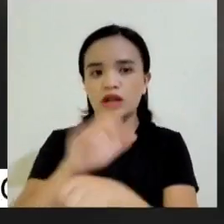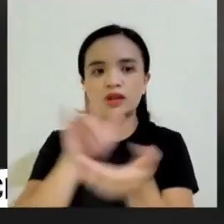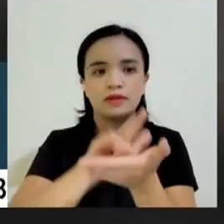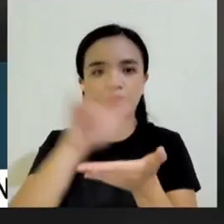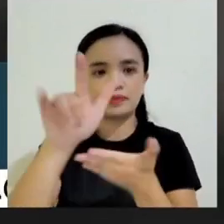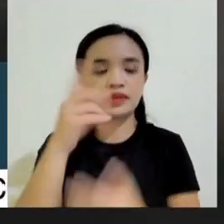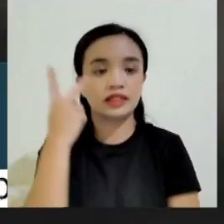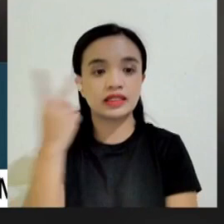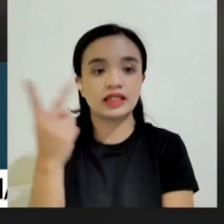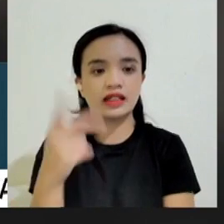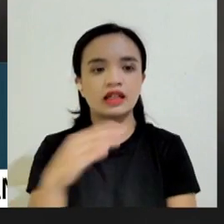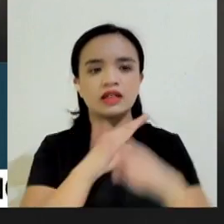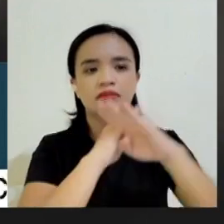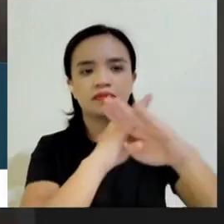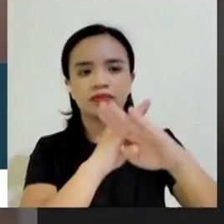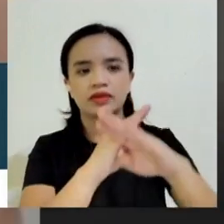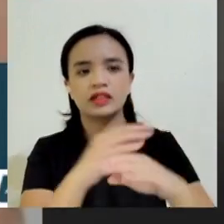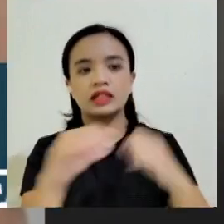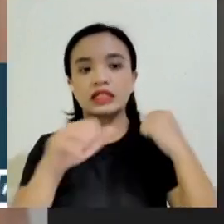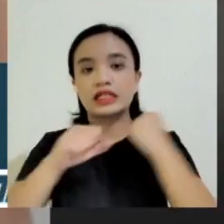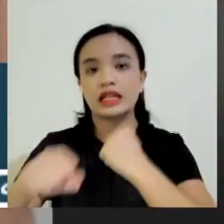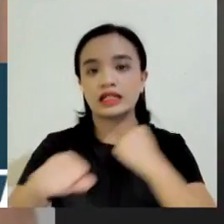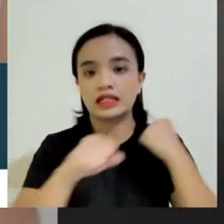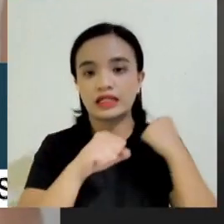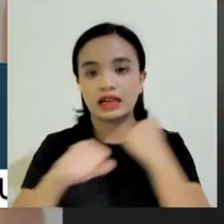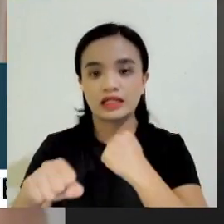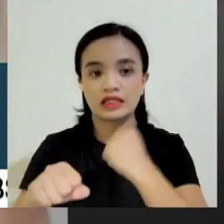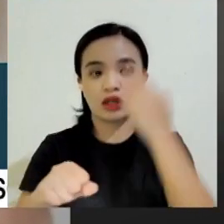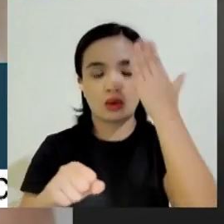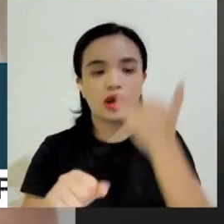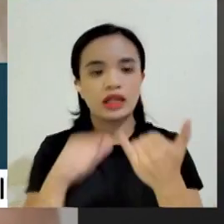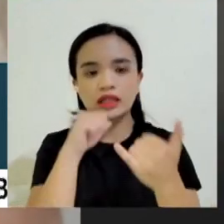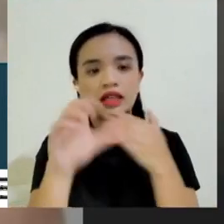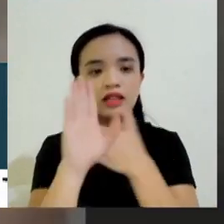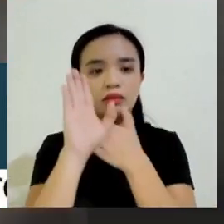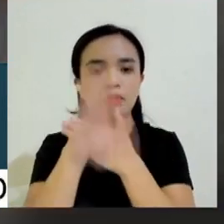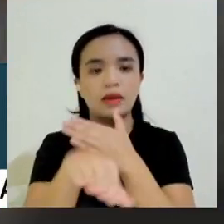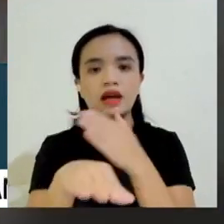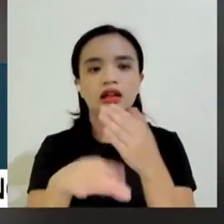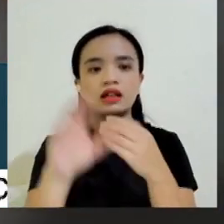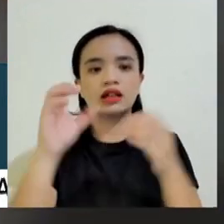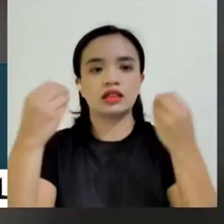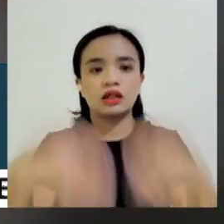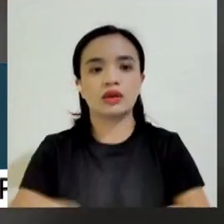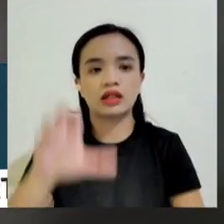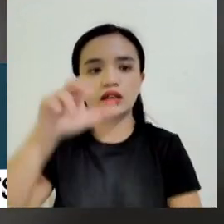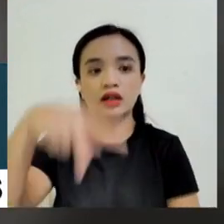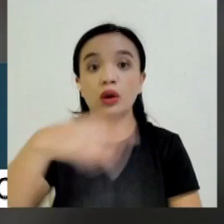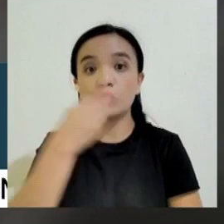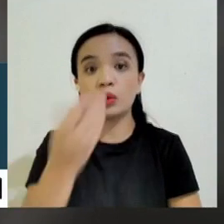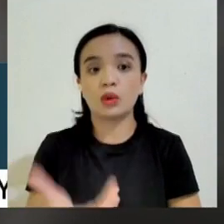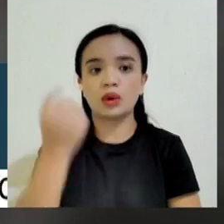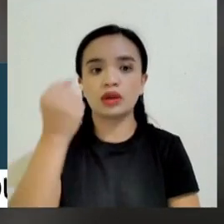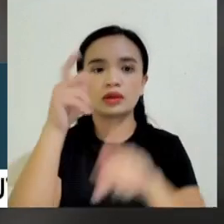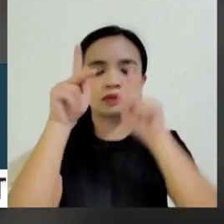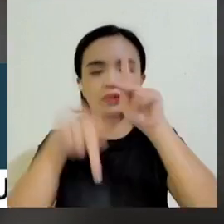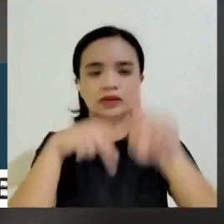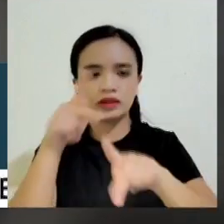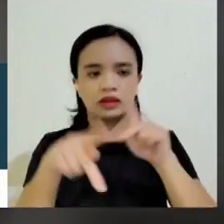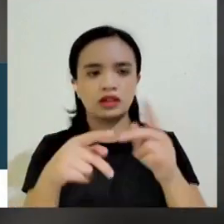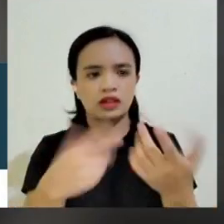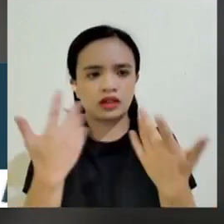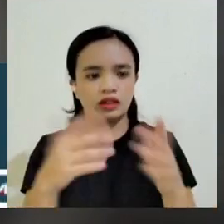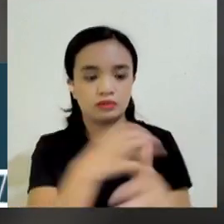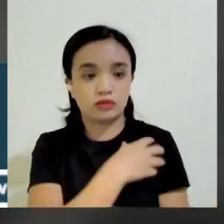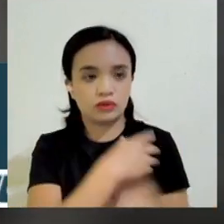blacklisted a janitress for not turning in a lost phone owned by a passenger. Police were able to track the phone to